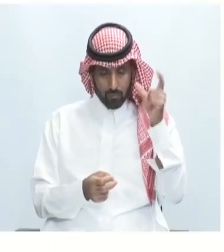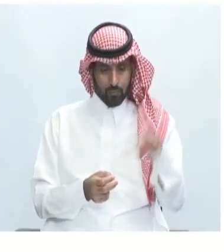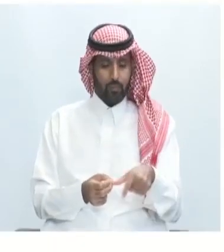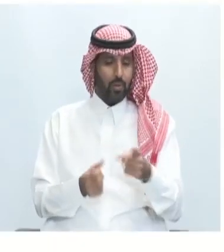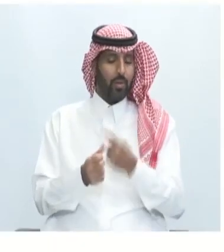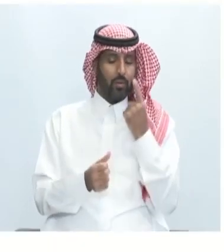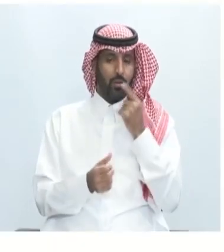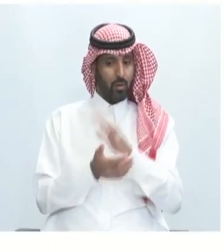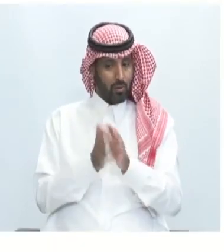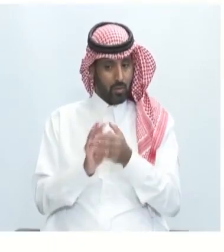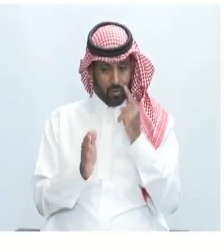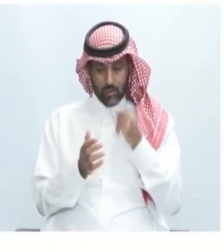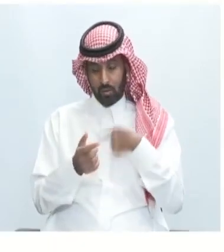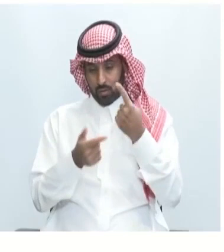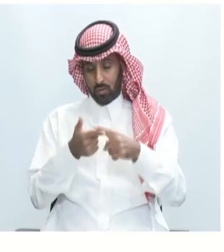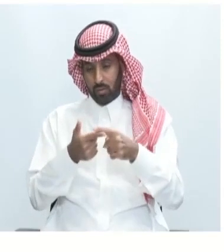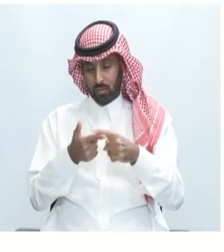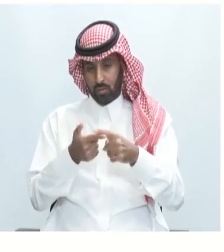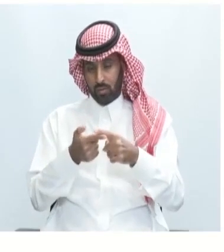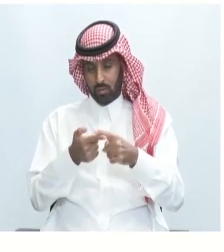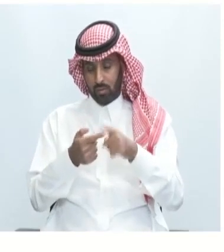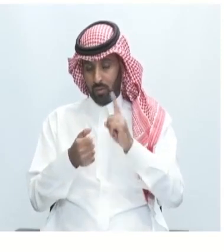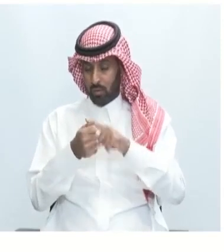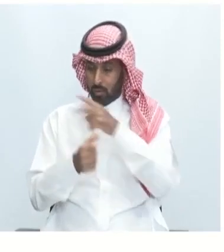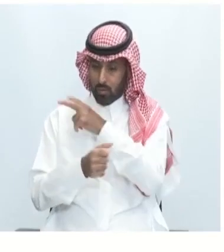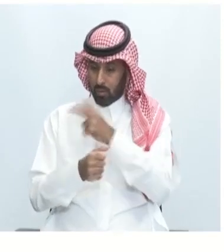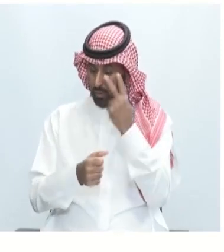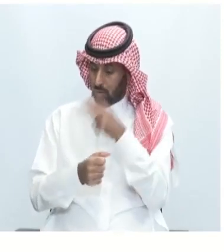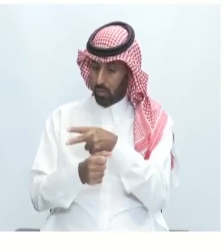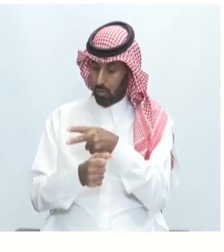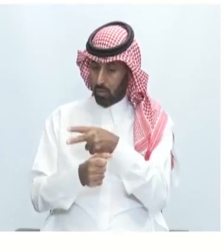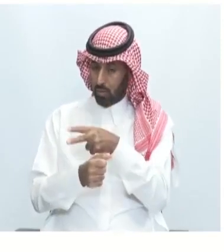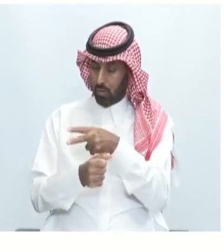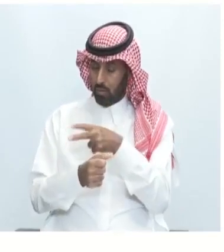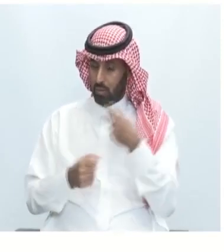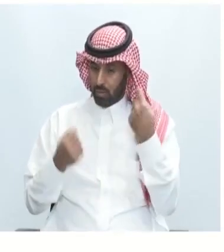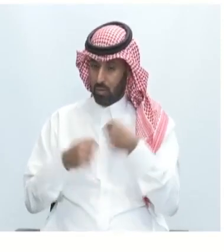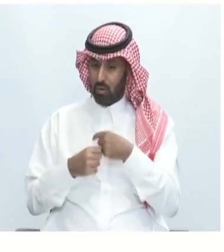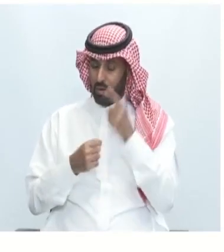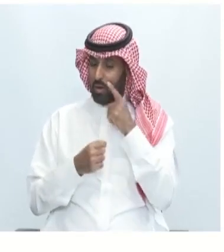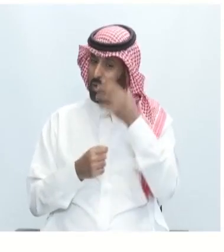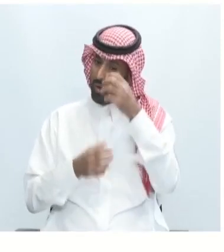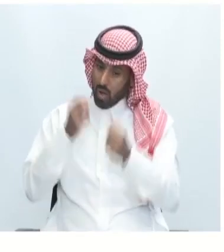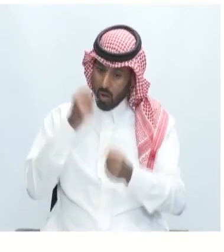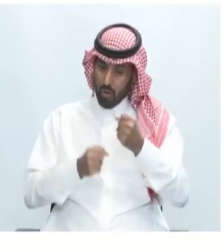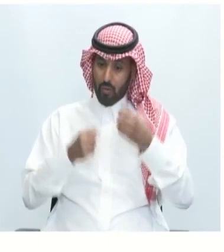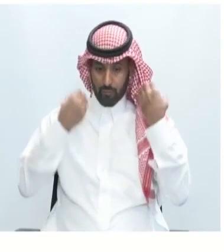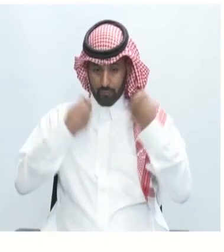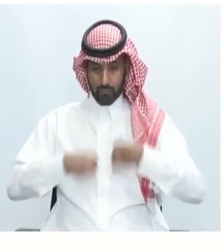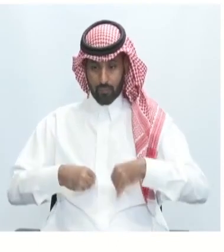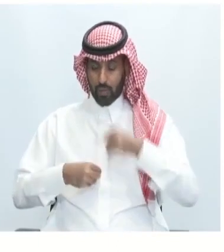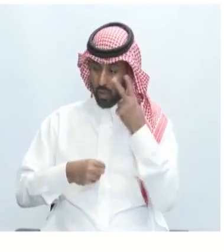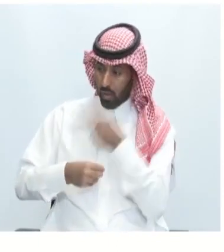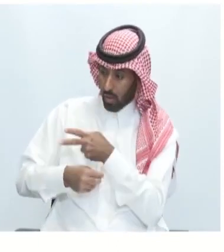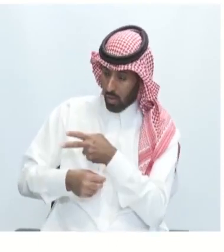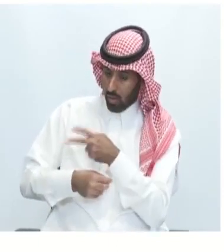The first one is already done for you. The police found the suspect wearing a cow costume. So the